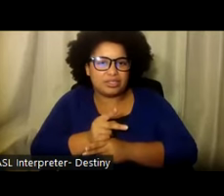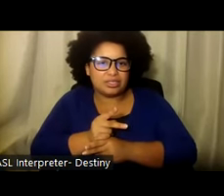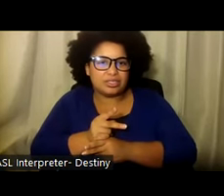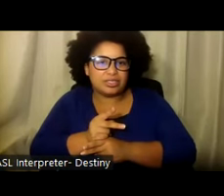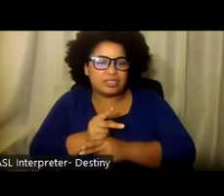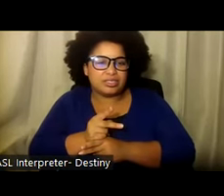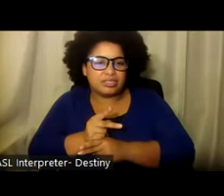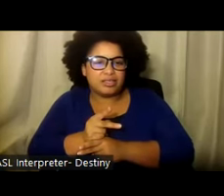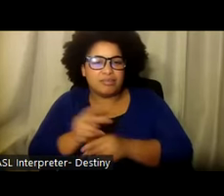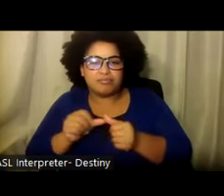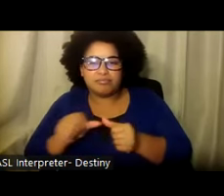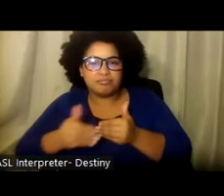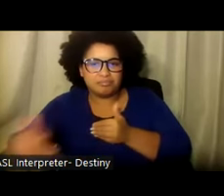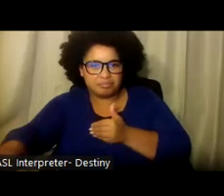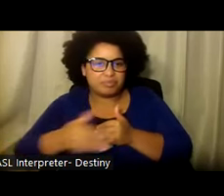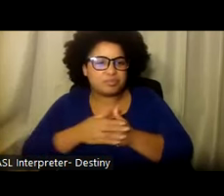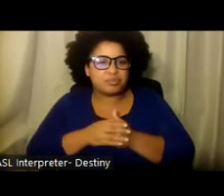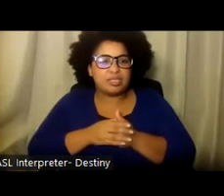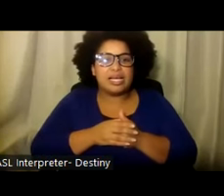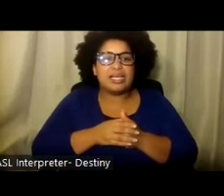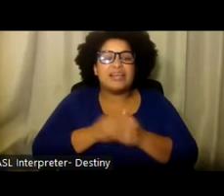can simply go to